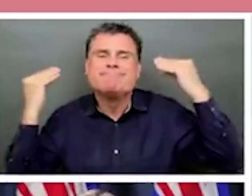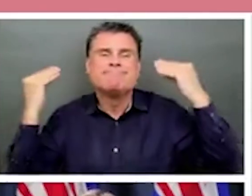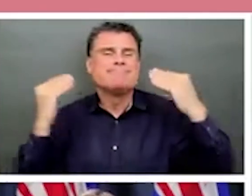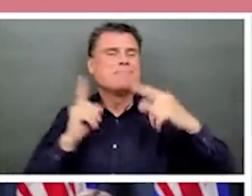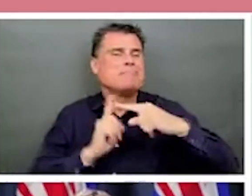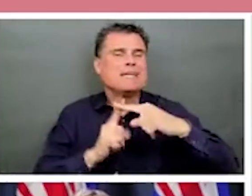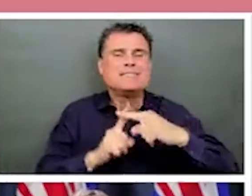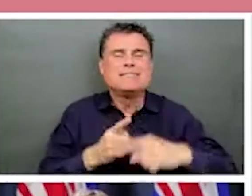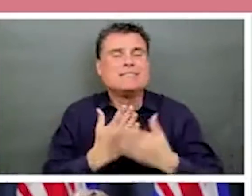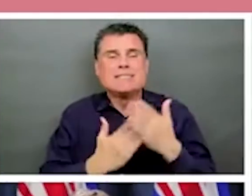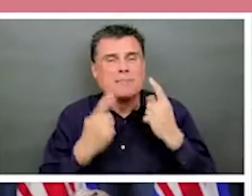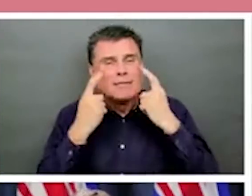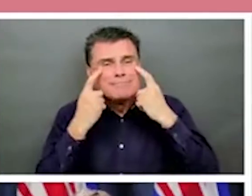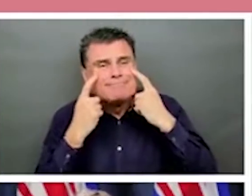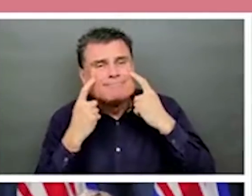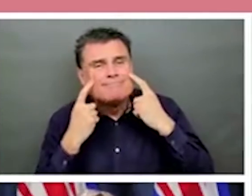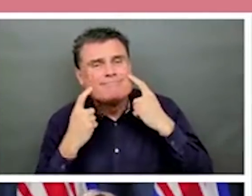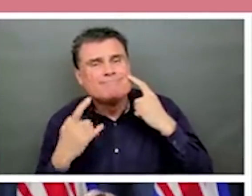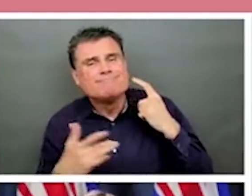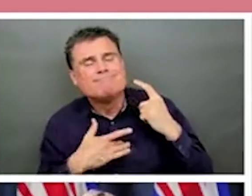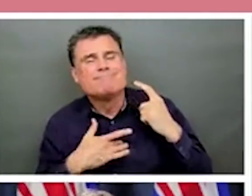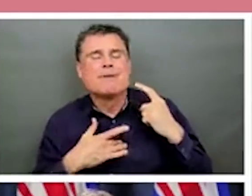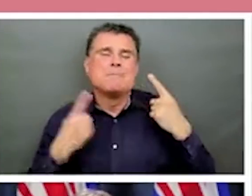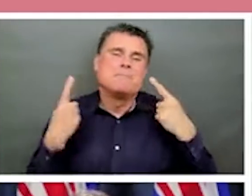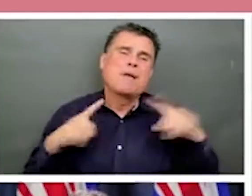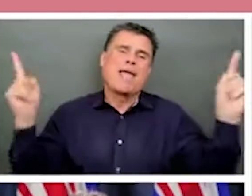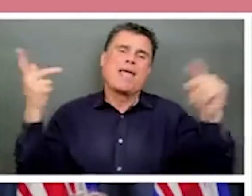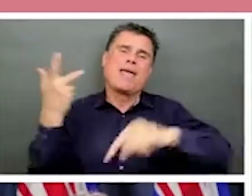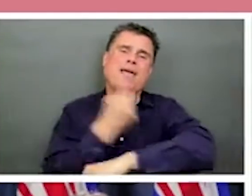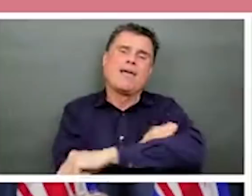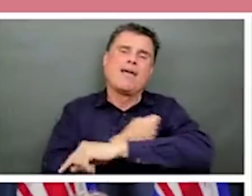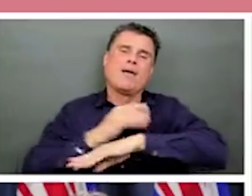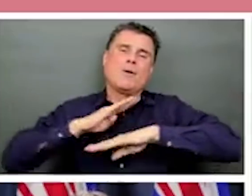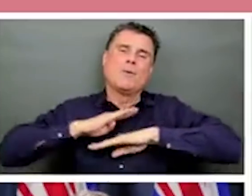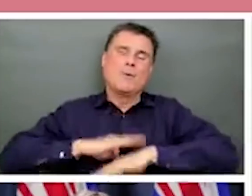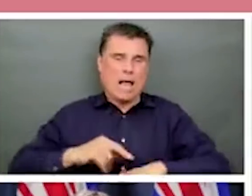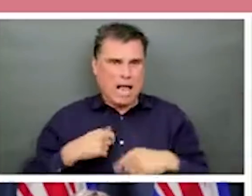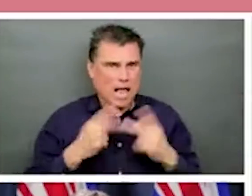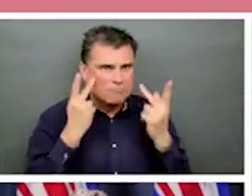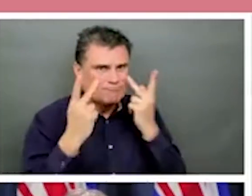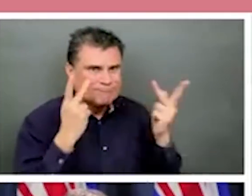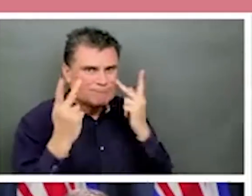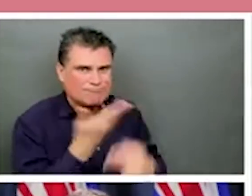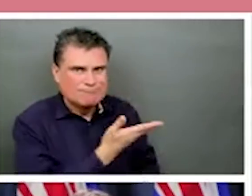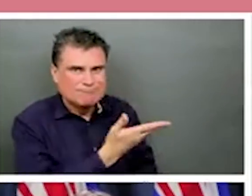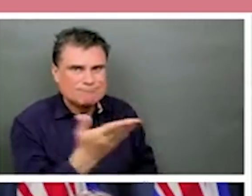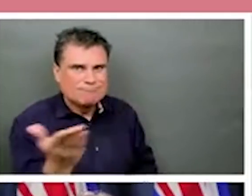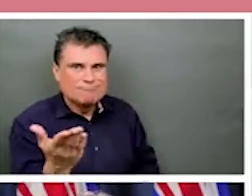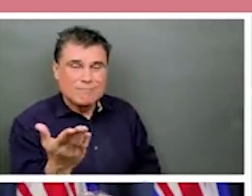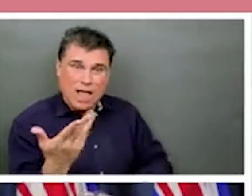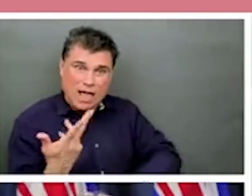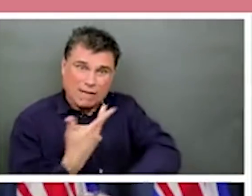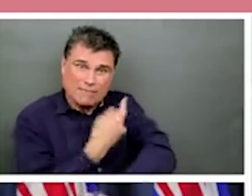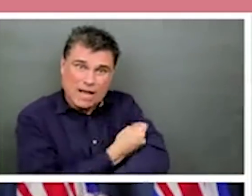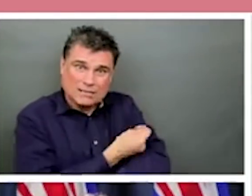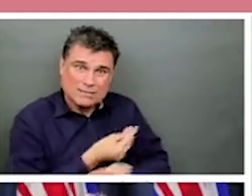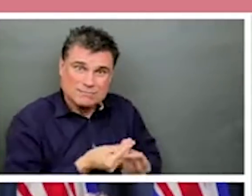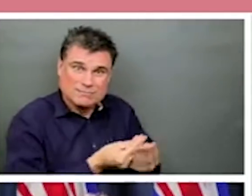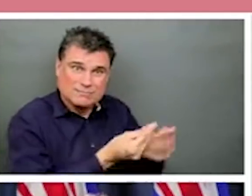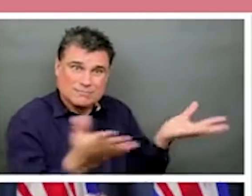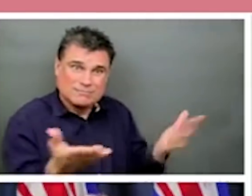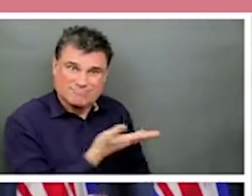a remarkable thing for all our staff to just see just the impact of these clinics on our